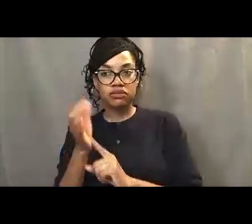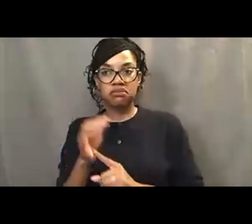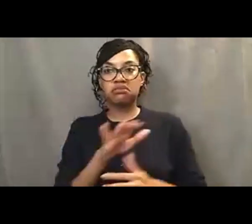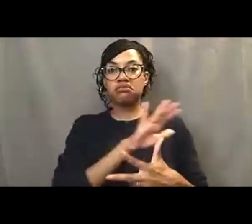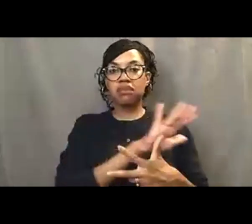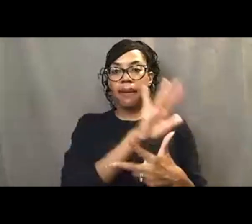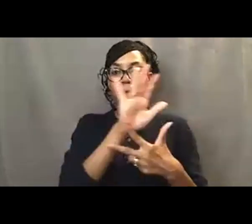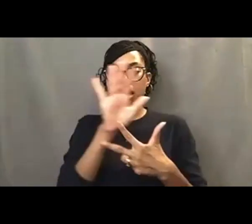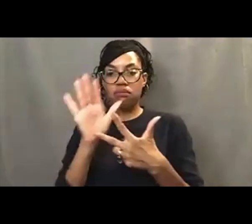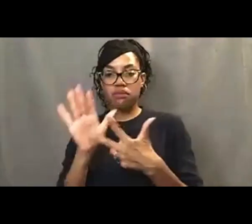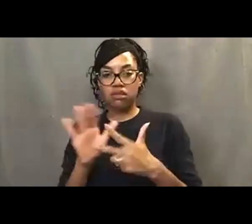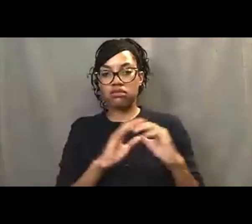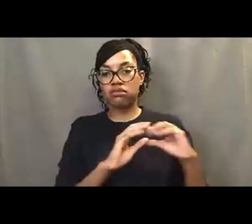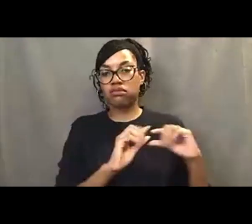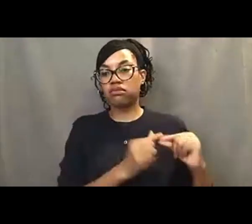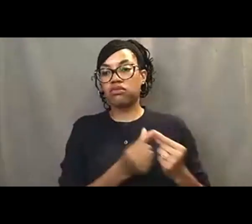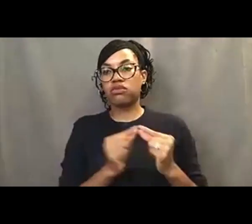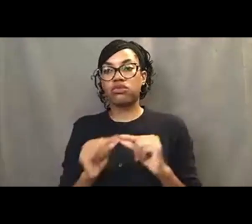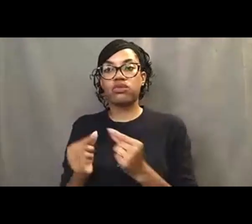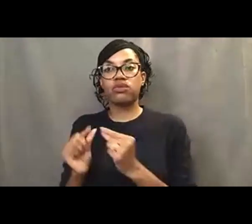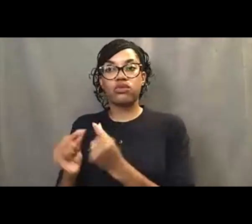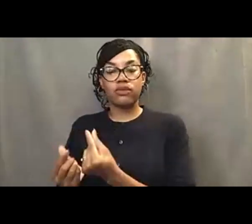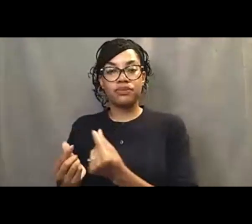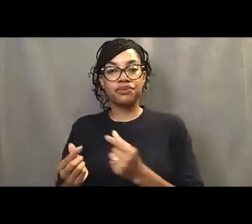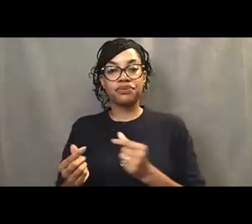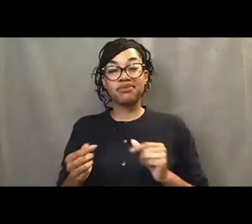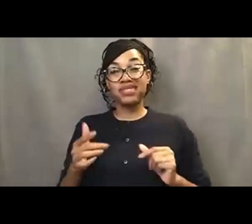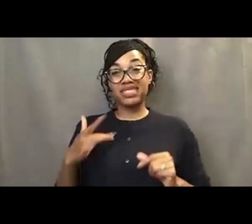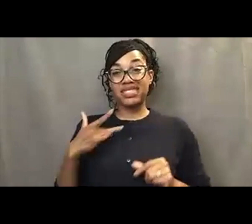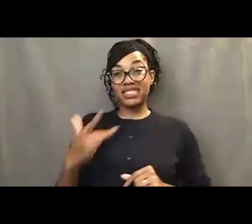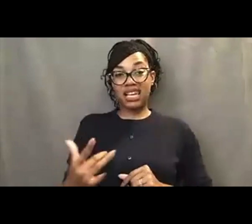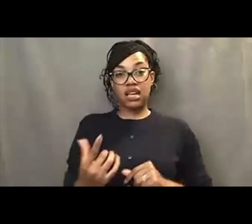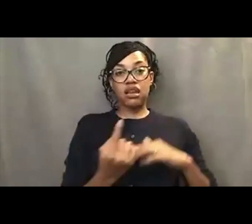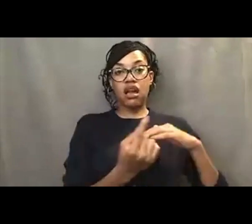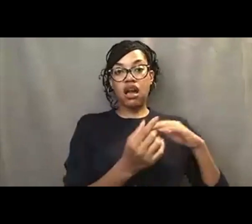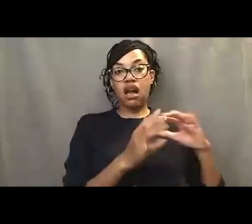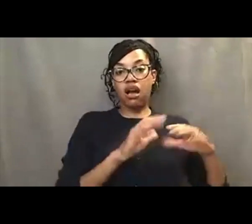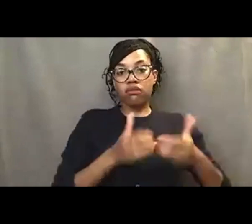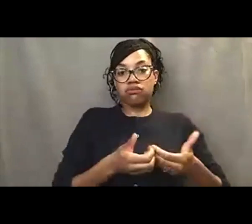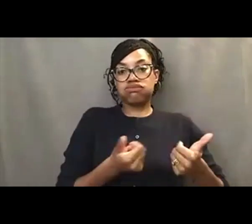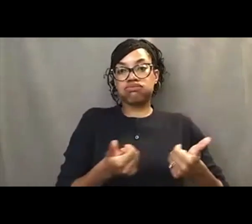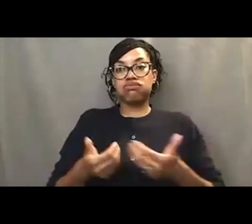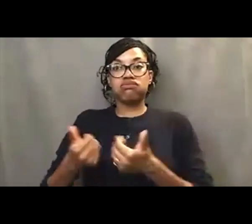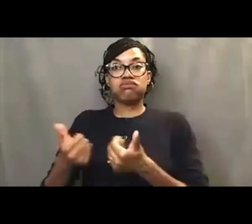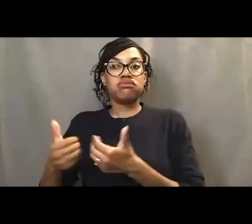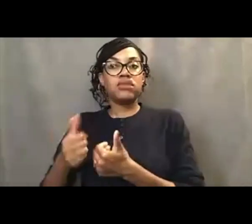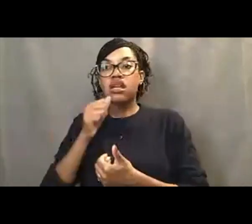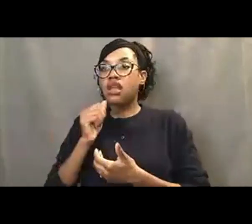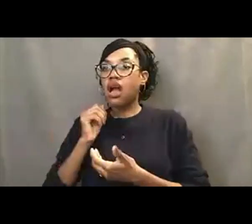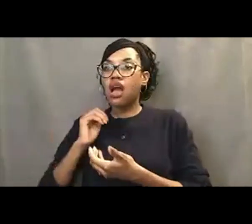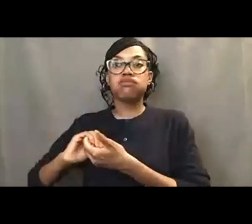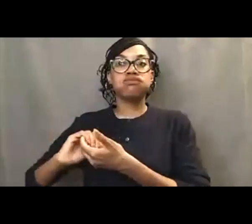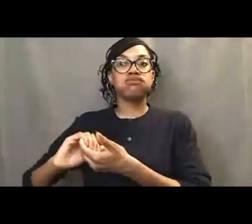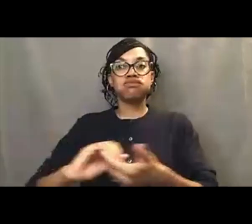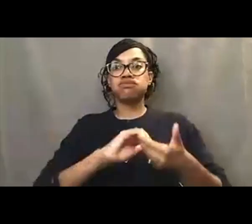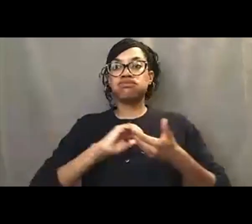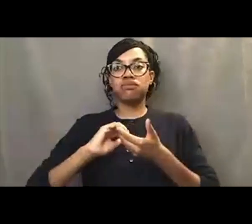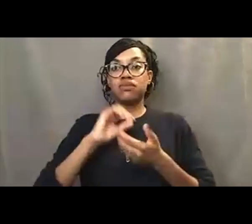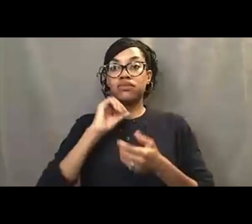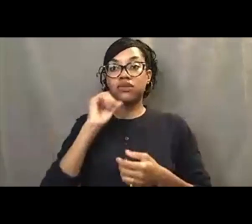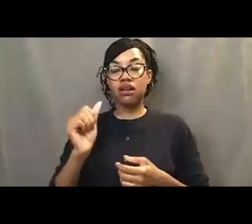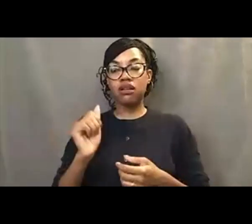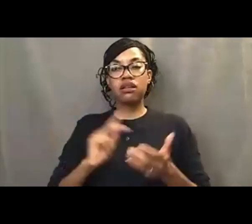groups really have not worked together in a comprehensive way. And that means we don't